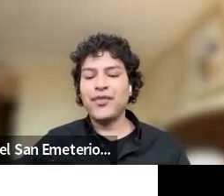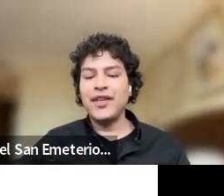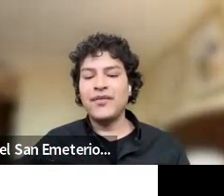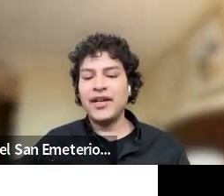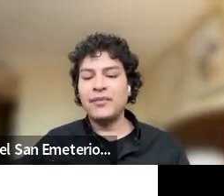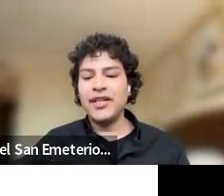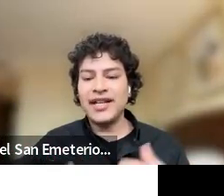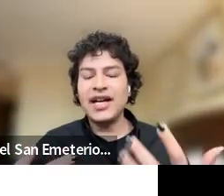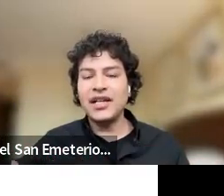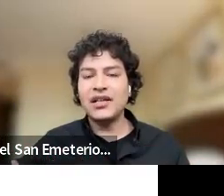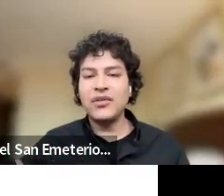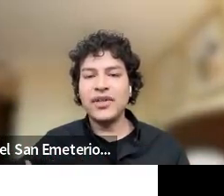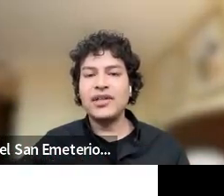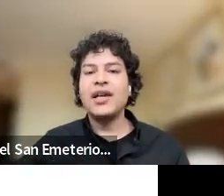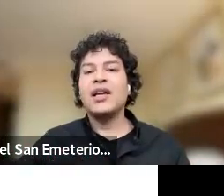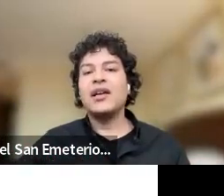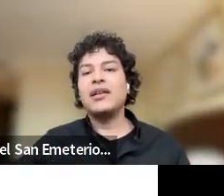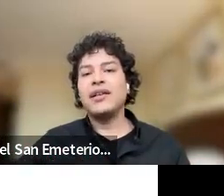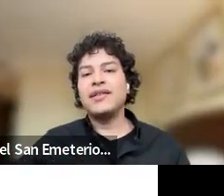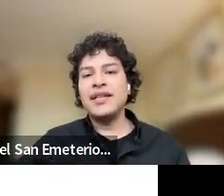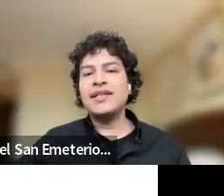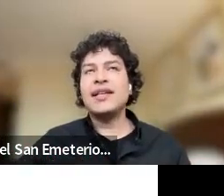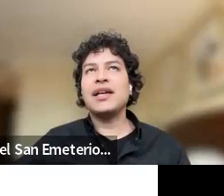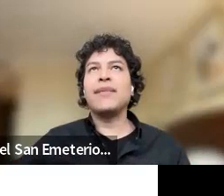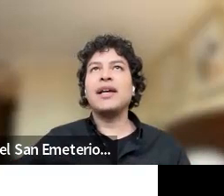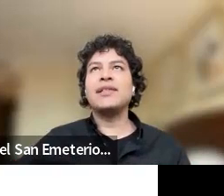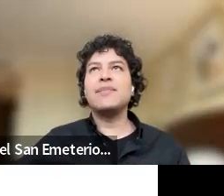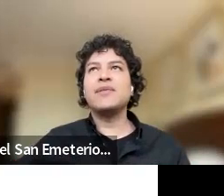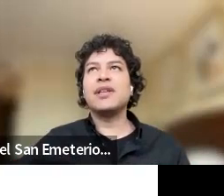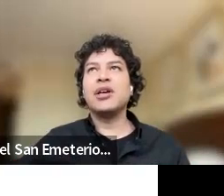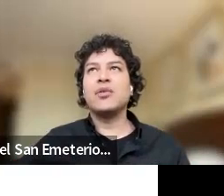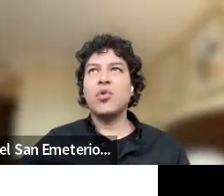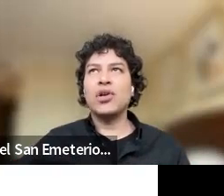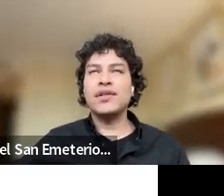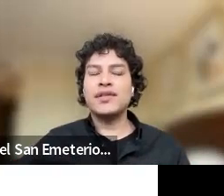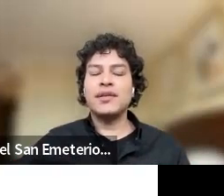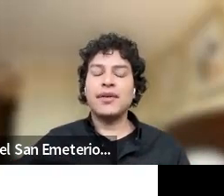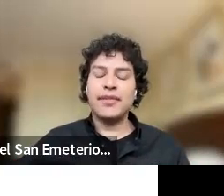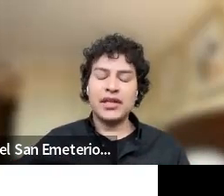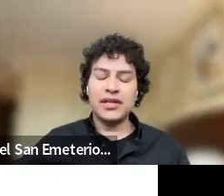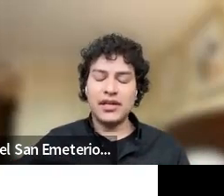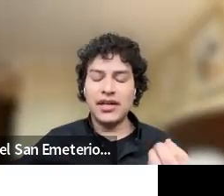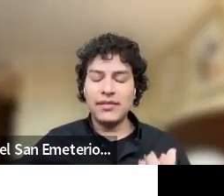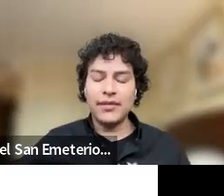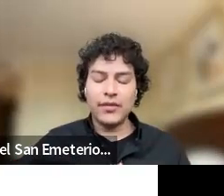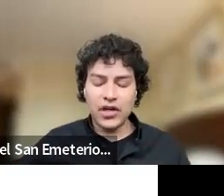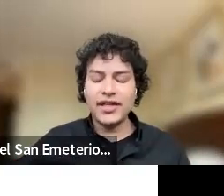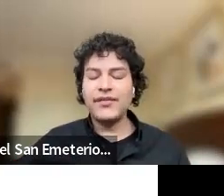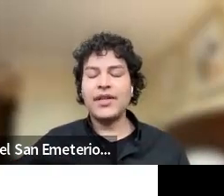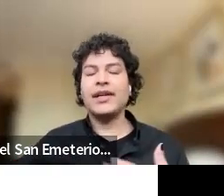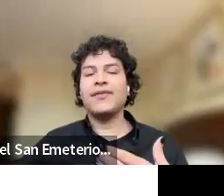the environment, and I got COVID. And since my symptoms had gotten worse,